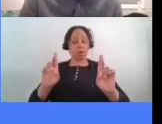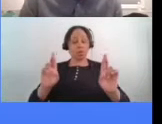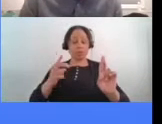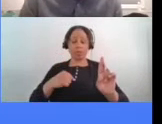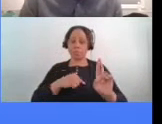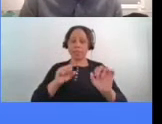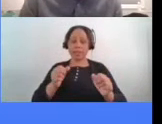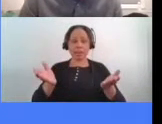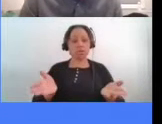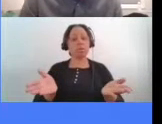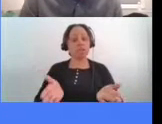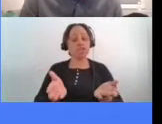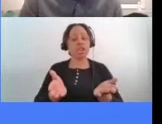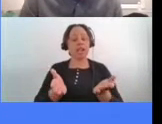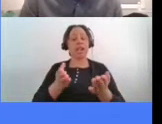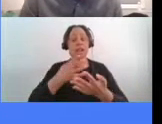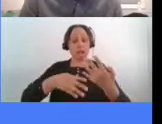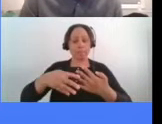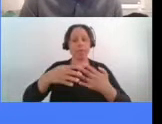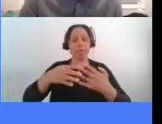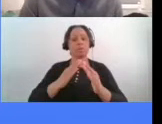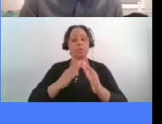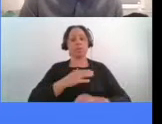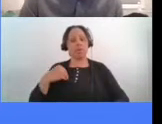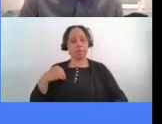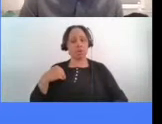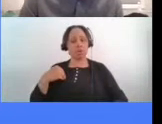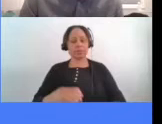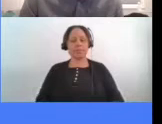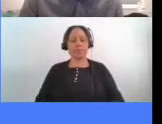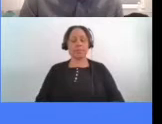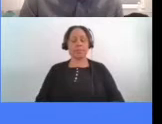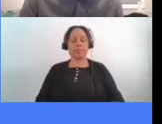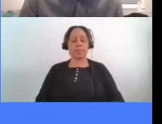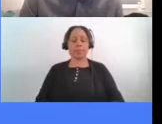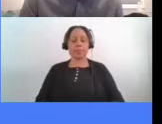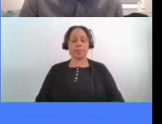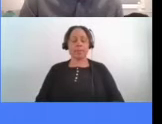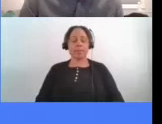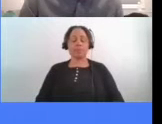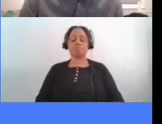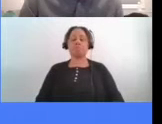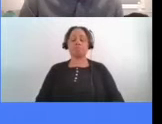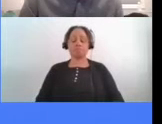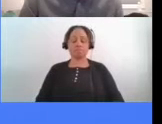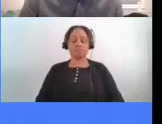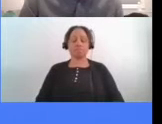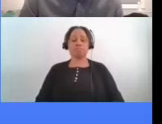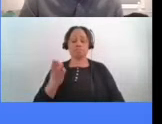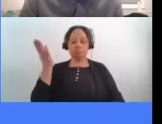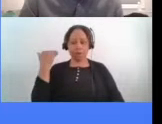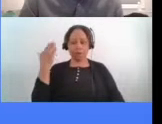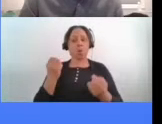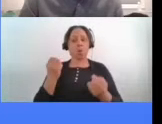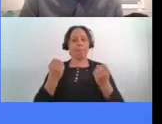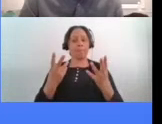that amongst our community members. We've had a number of previous topics posted. Our first